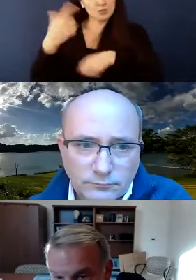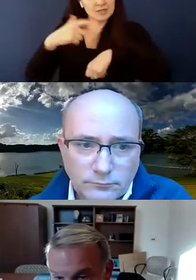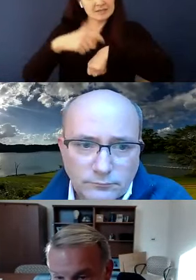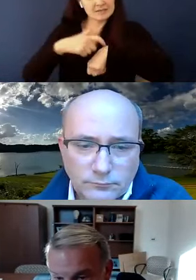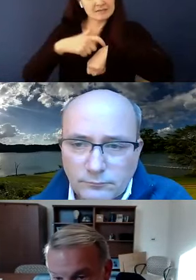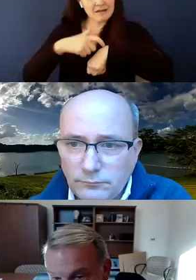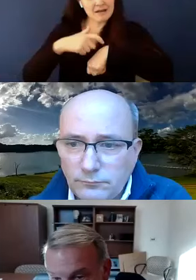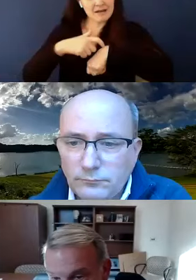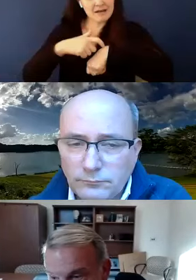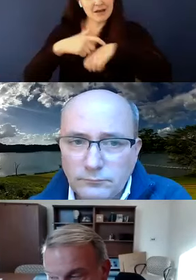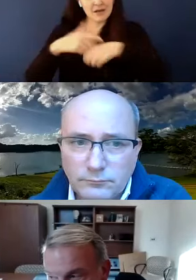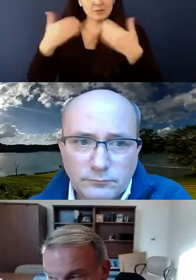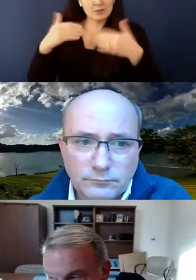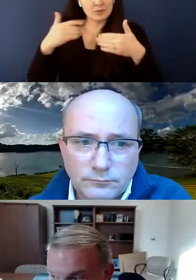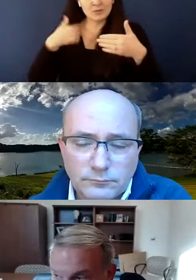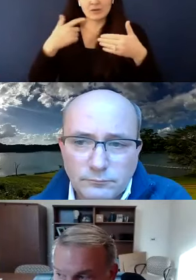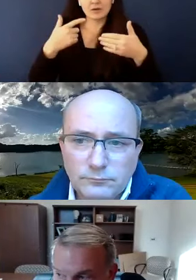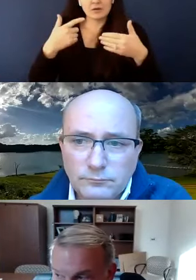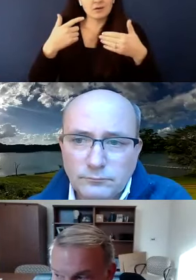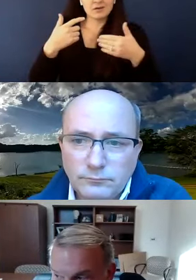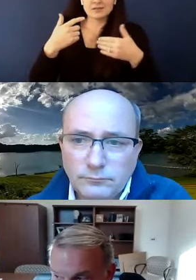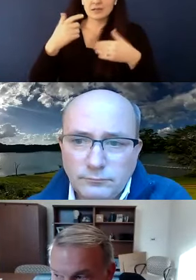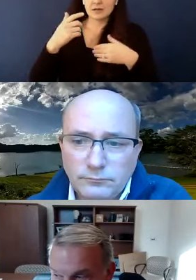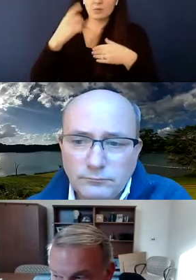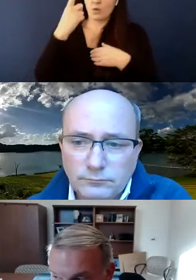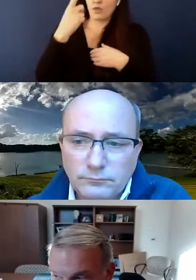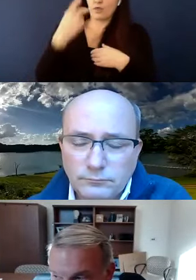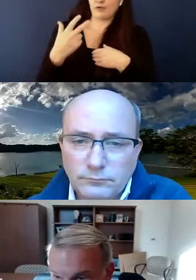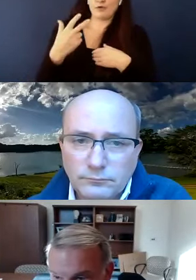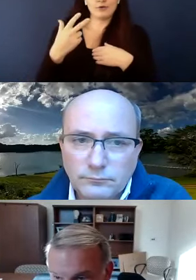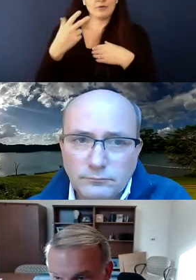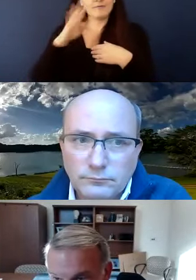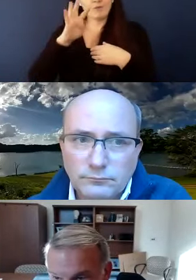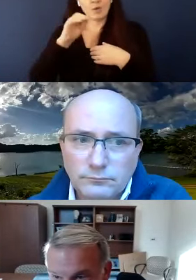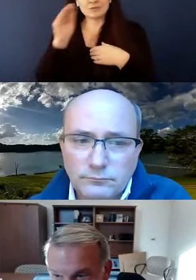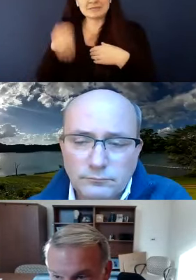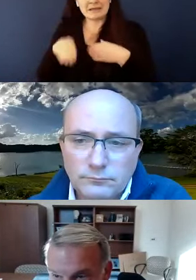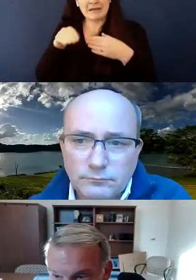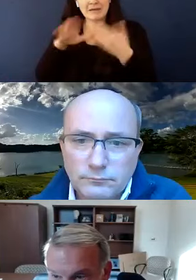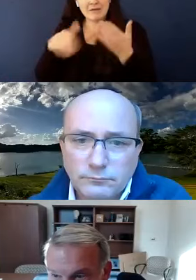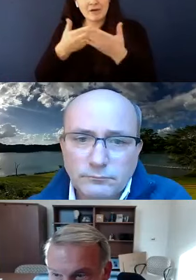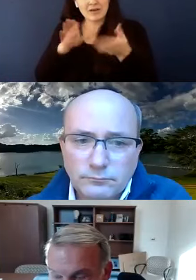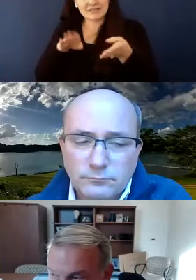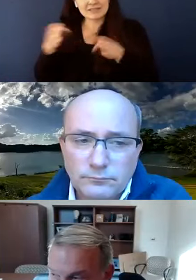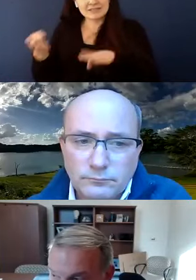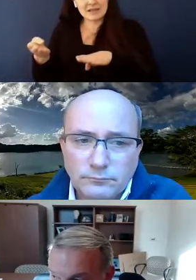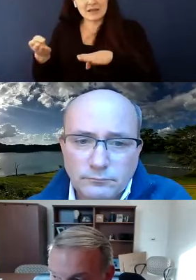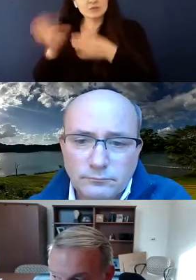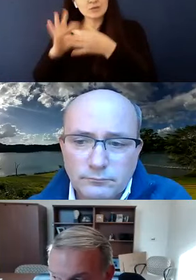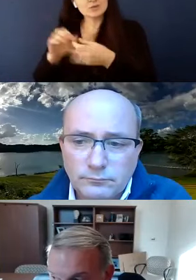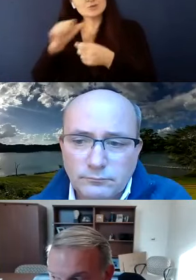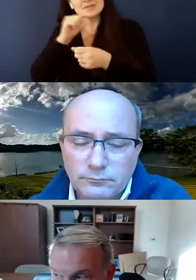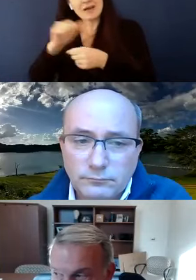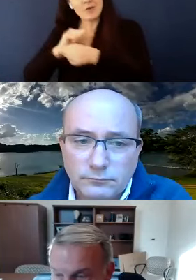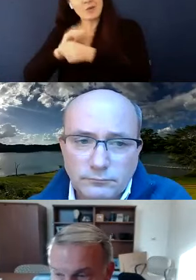excess mortality, 1/3 or more than 40% were due to non-COVID disease and delays related to that. And